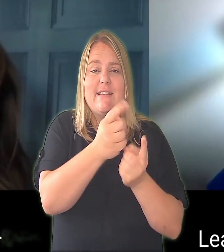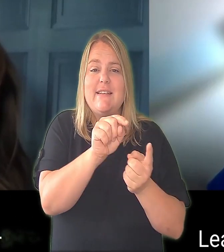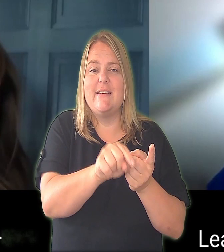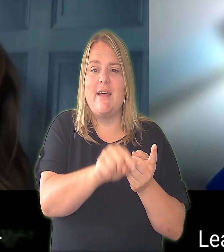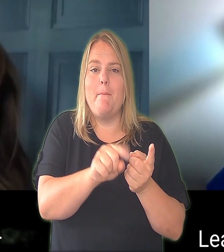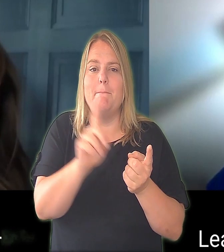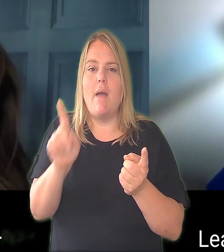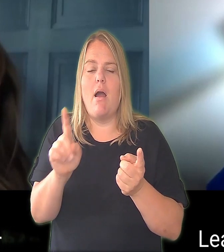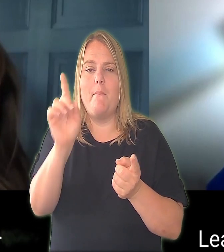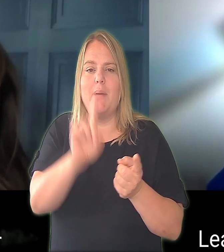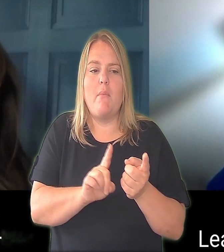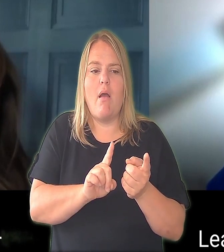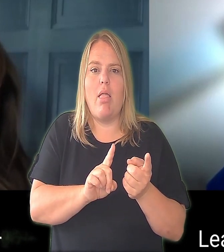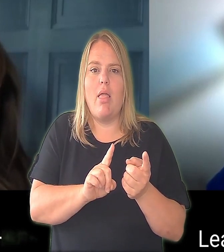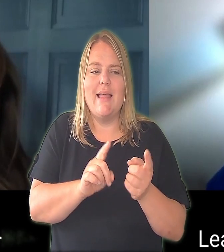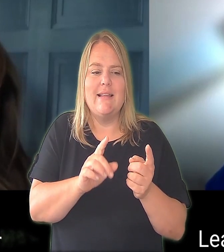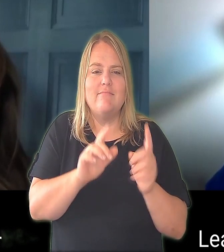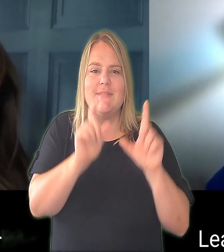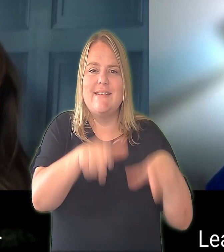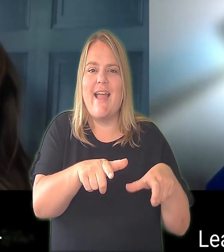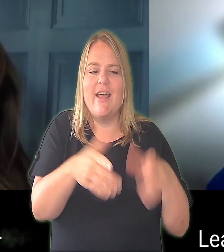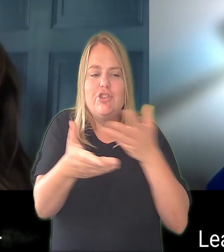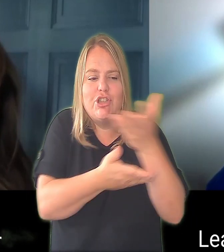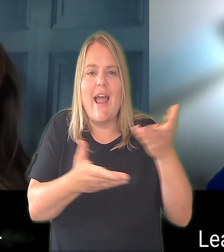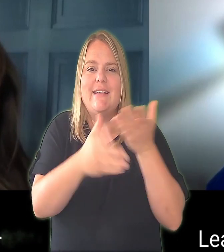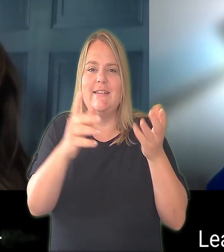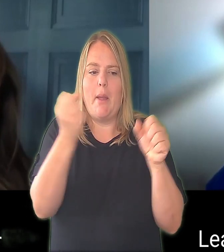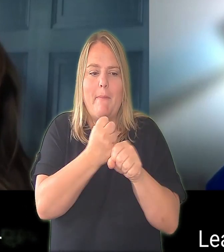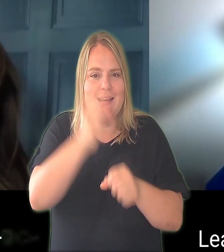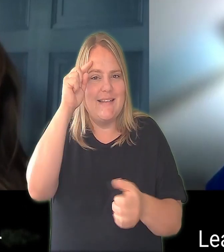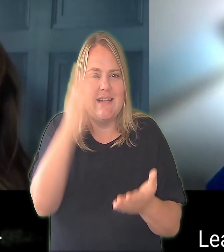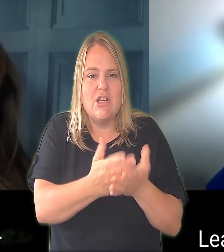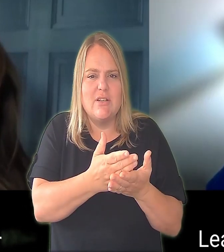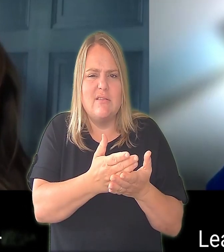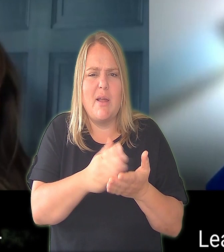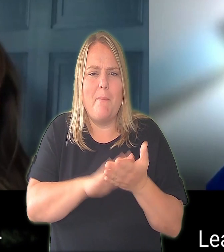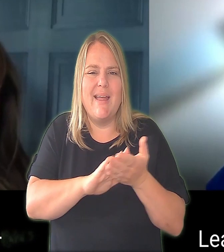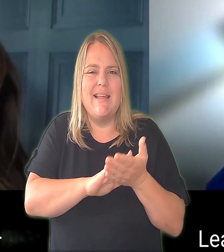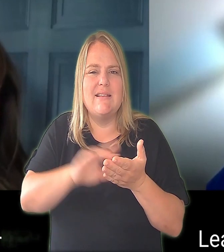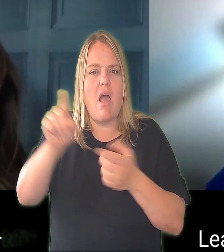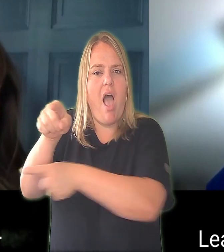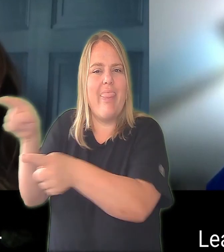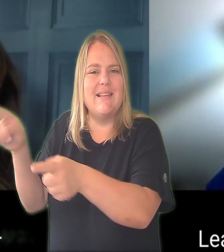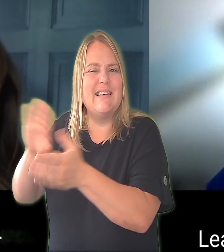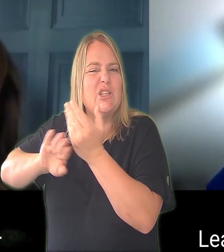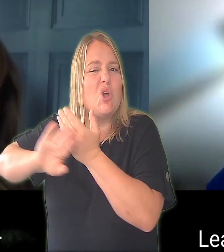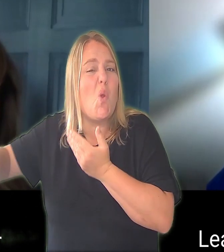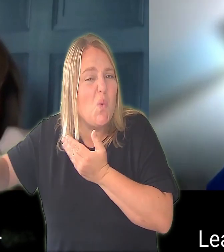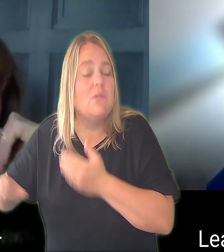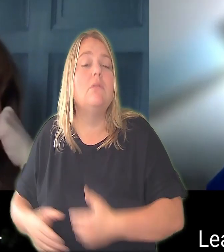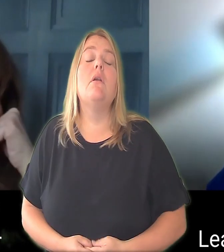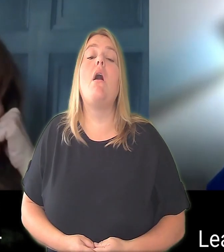and that's when all the important decisions were made. So the Christian staff ended up being treated more favourably than the non-Christian staff.